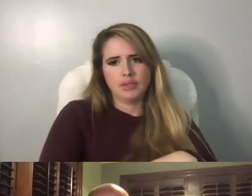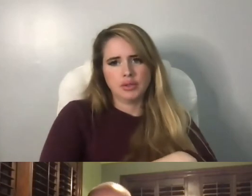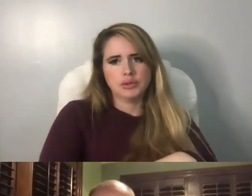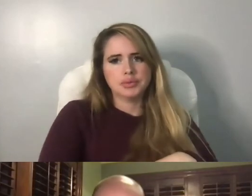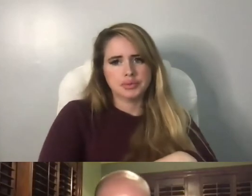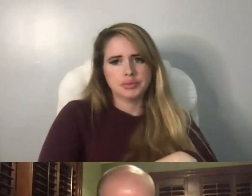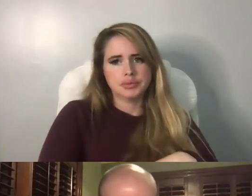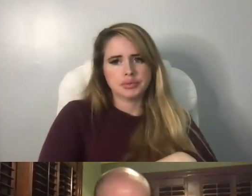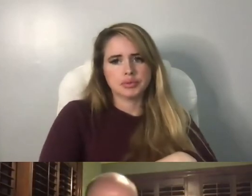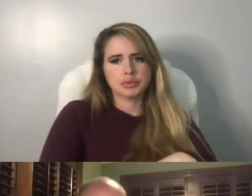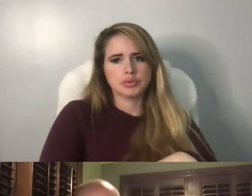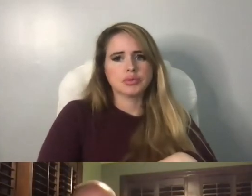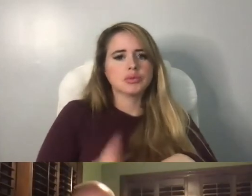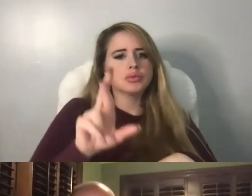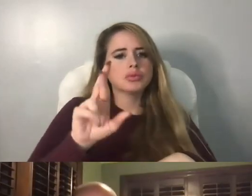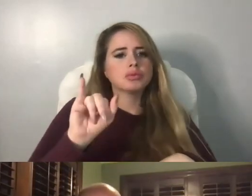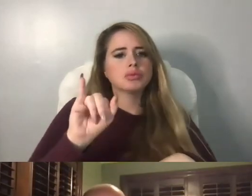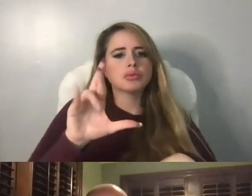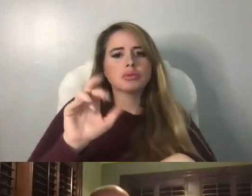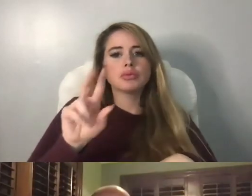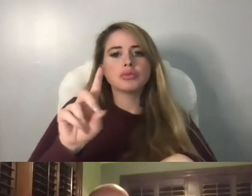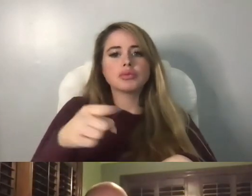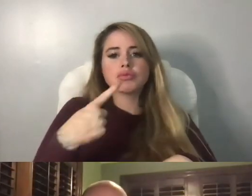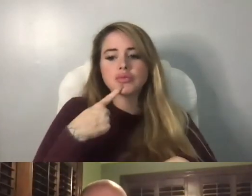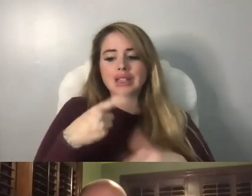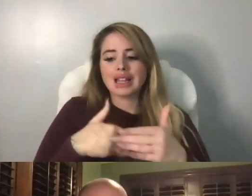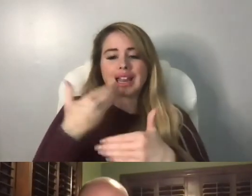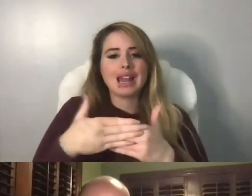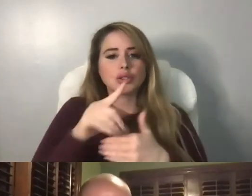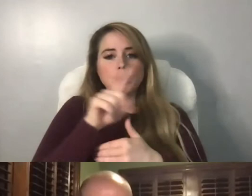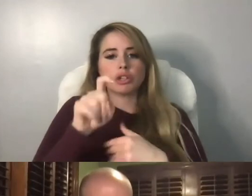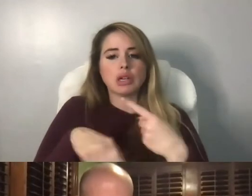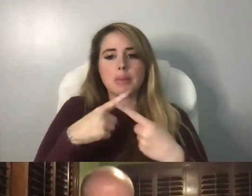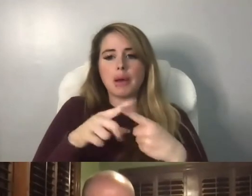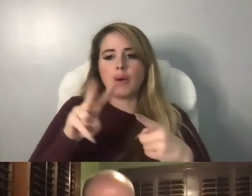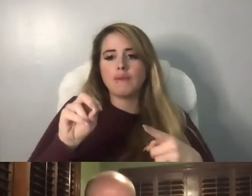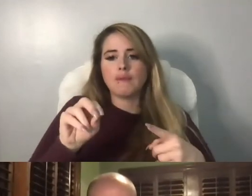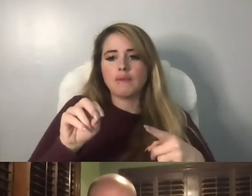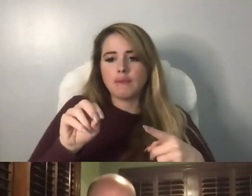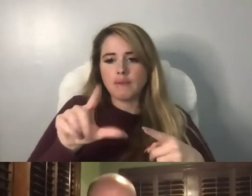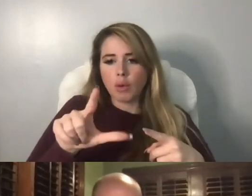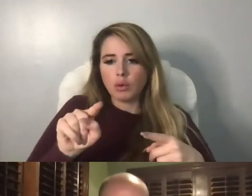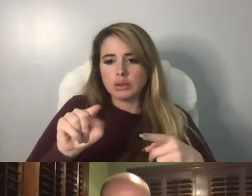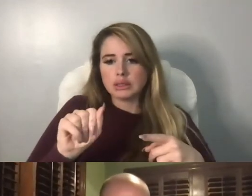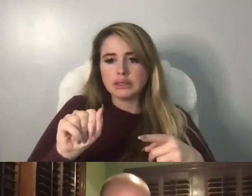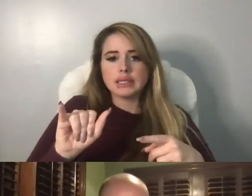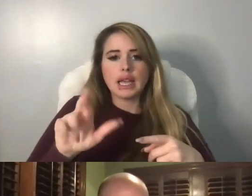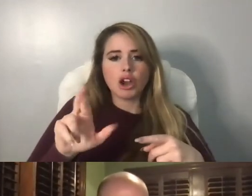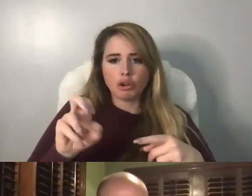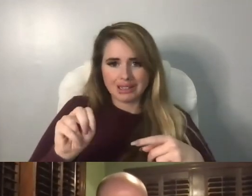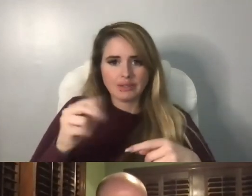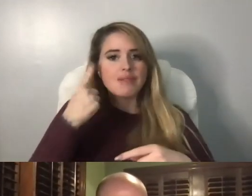Richard? The next question is, what about Voltaren for pain control? Again, Voltaren is